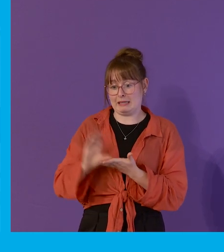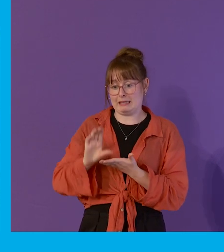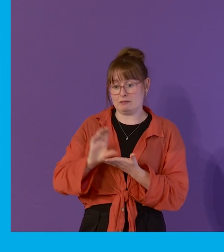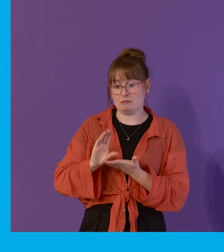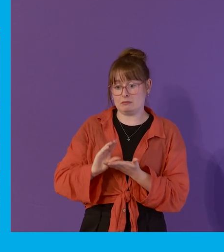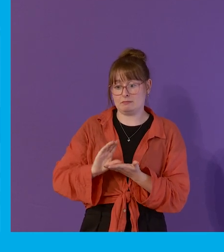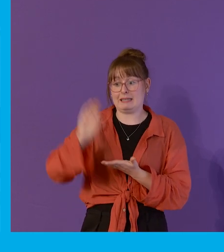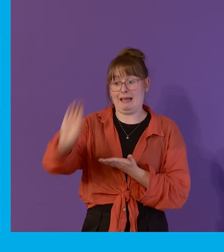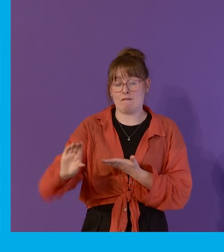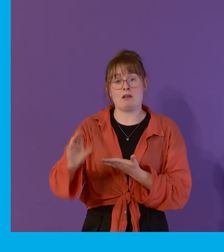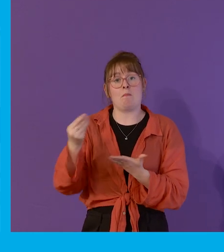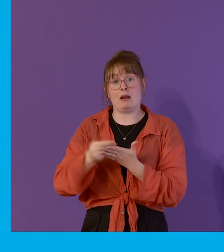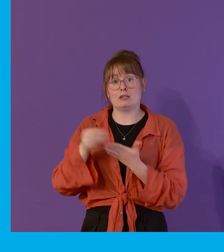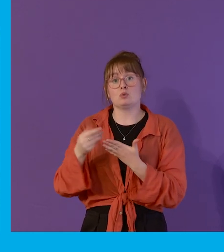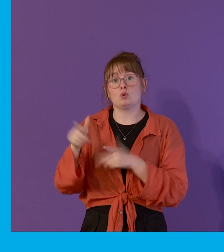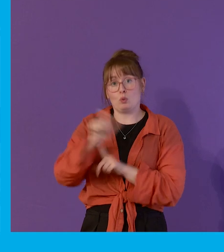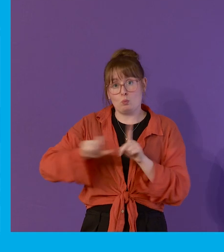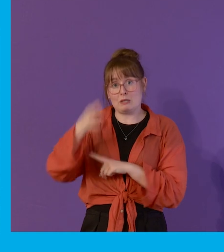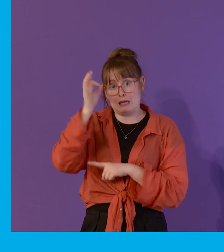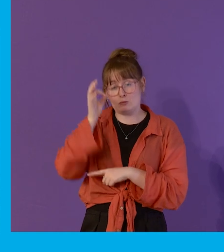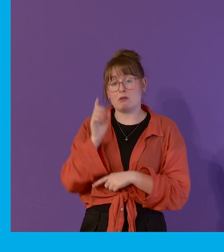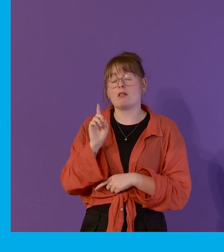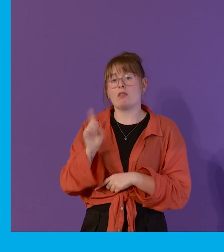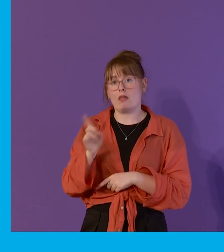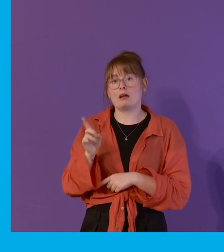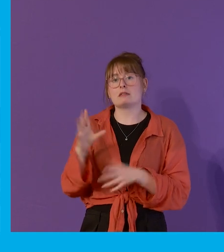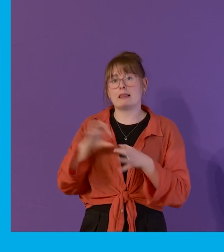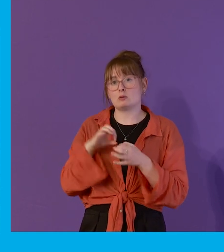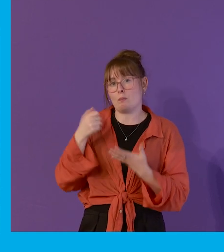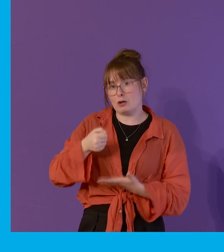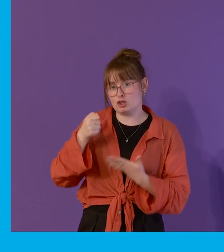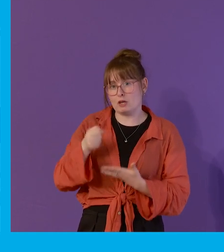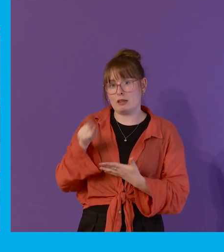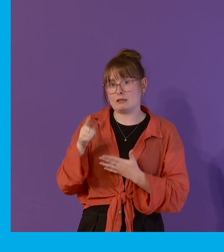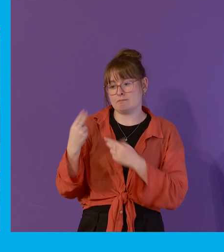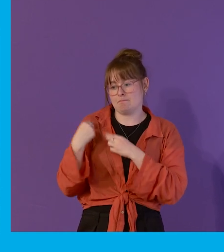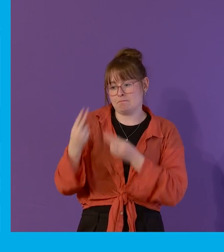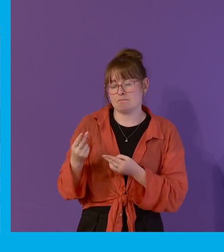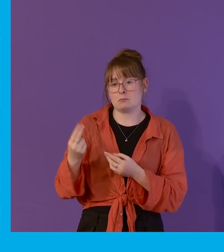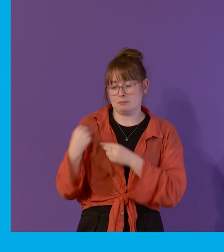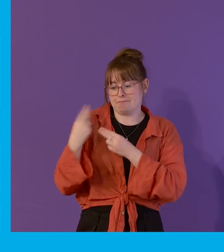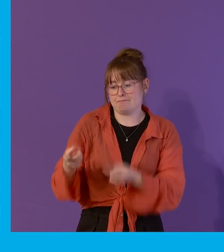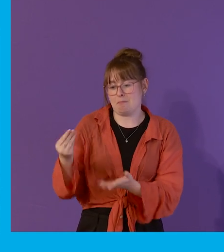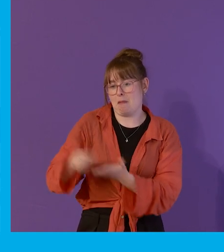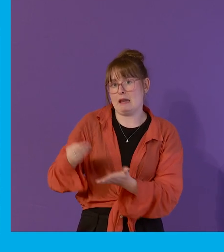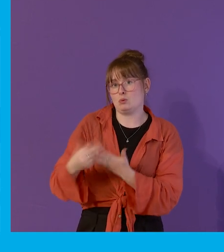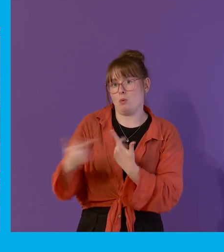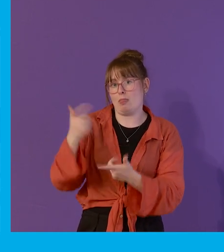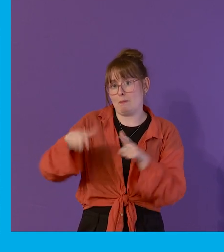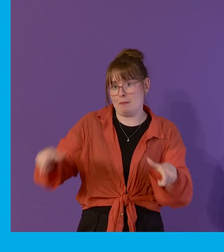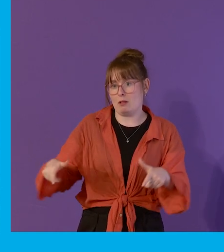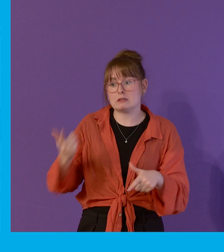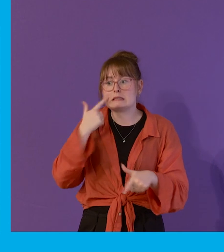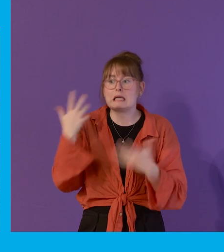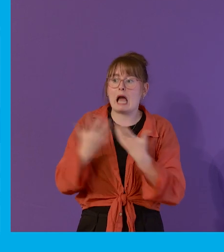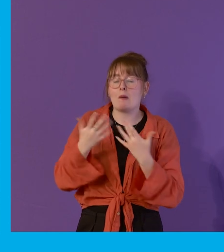community councils, that's a form of participatory budgeting. We're devolving the funds to other people to do with them as they